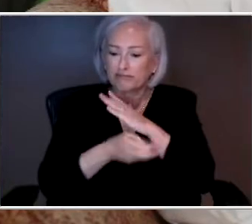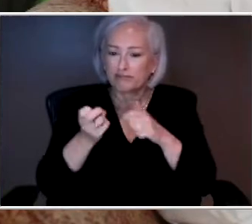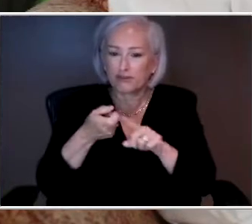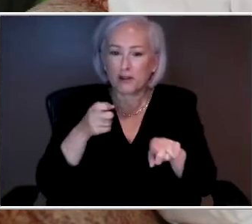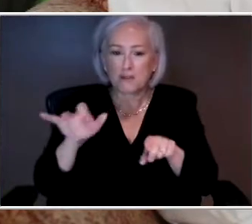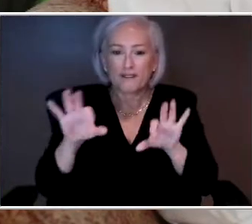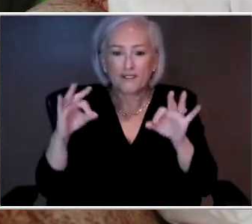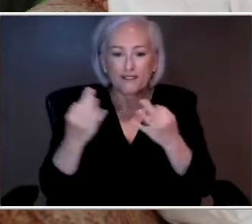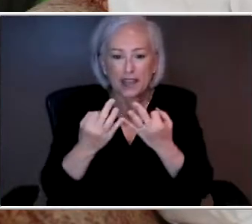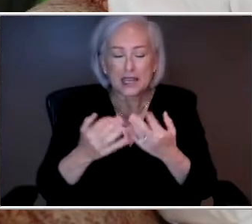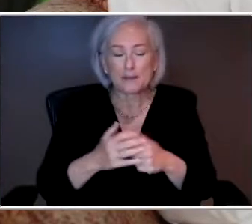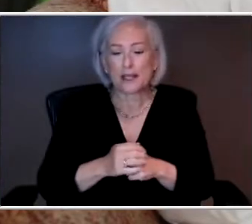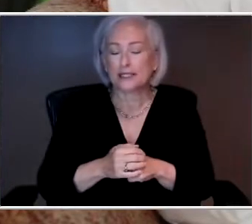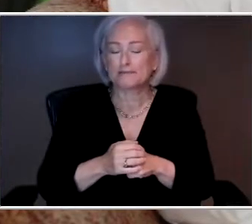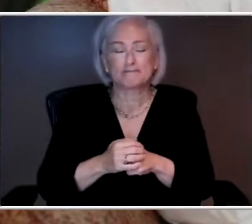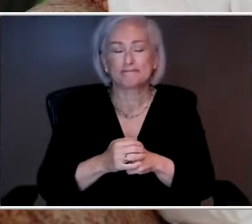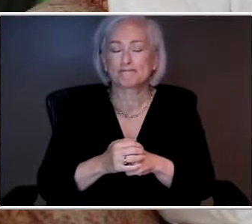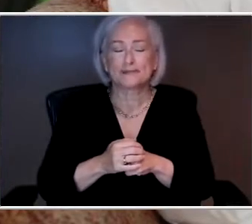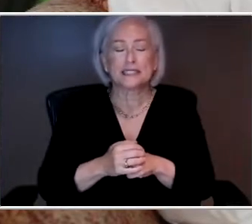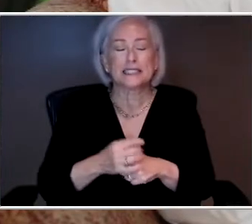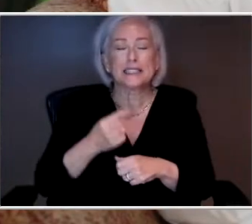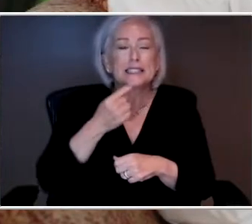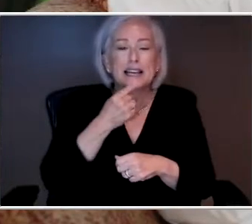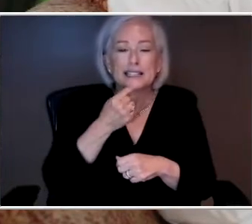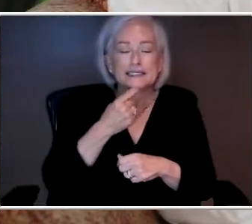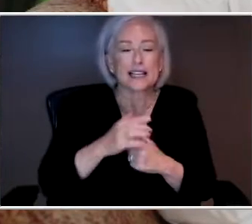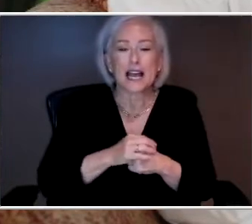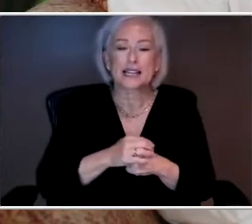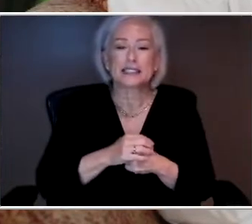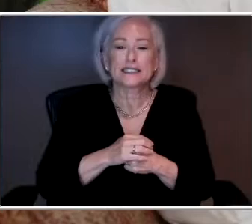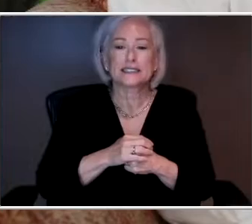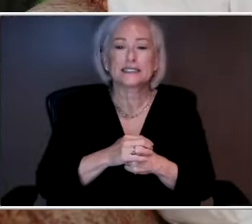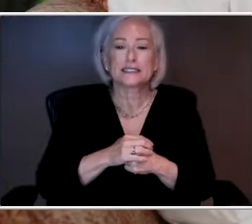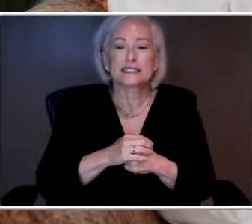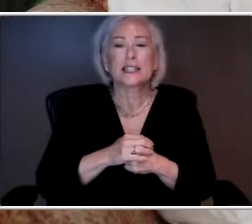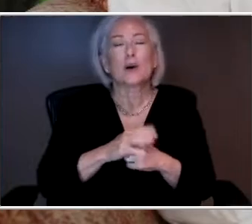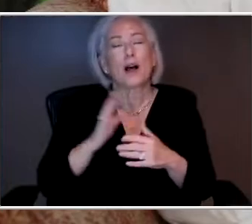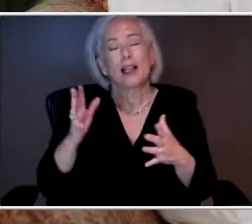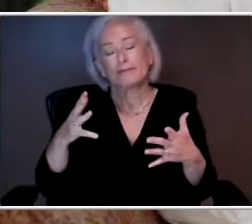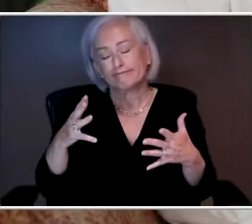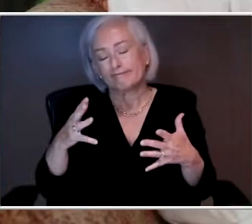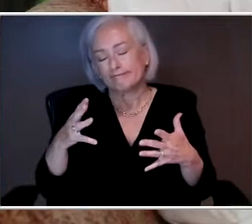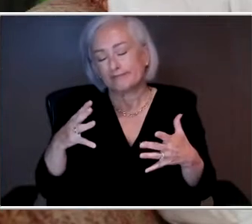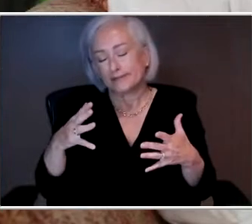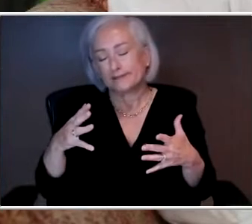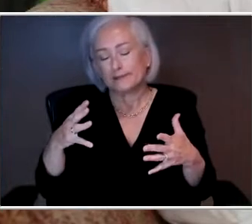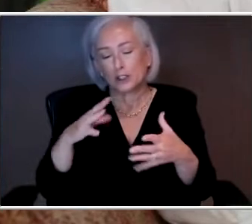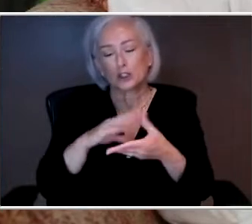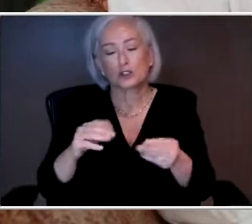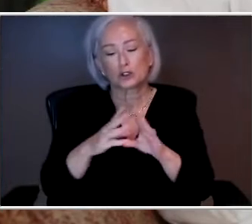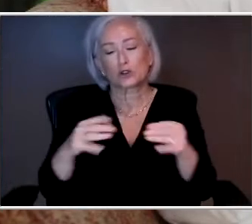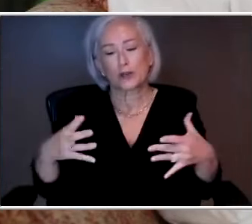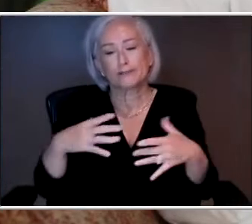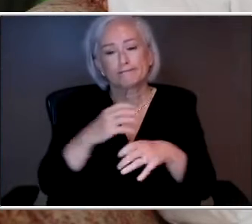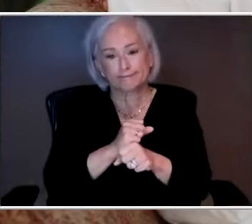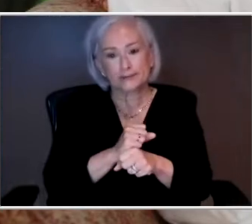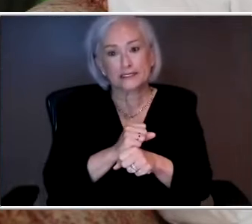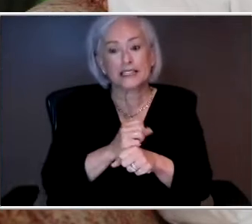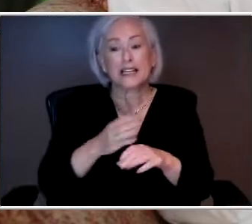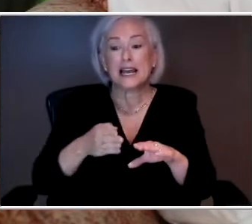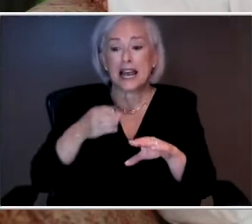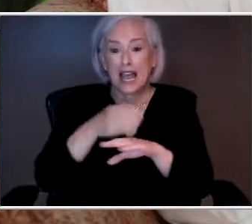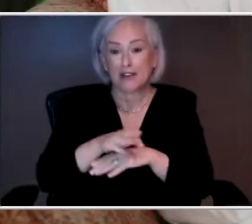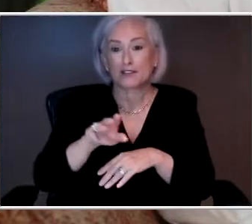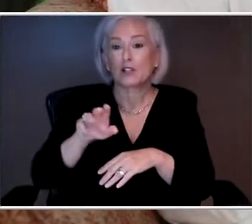I just said I would like, I want to make a long story short. When the newscast was over, and they said something like, I